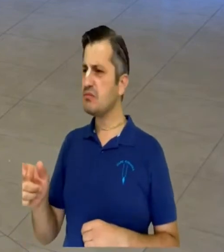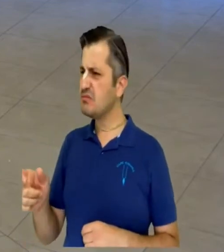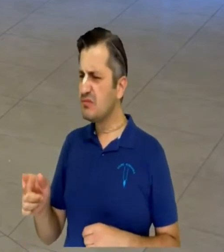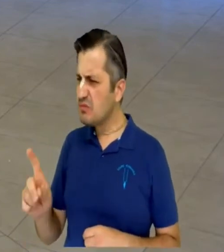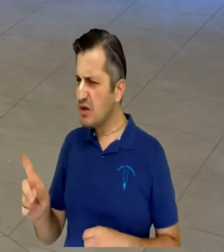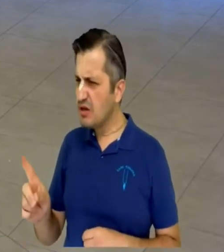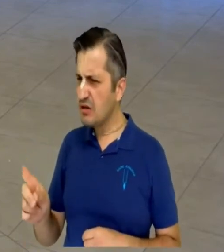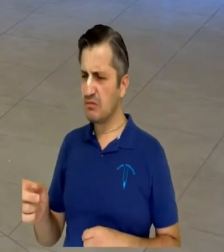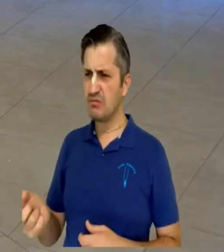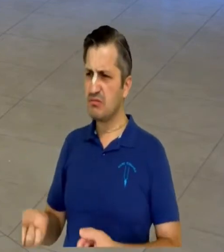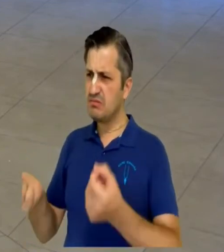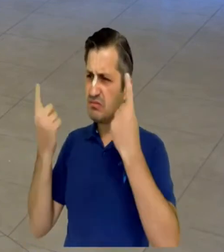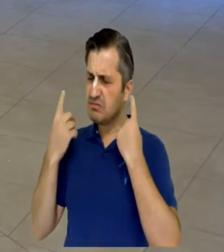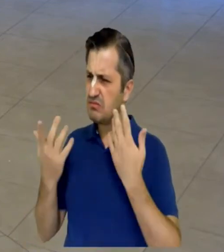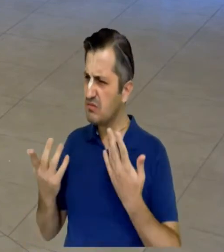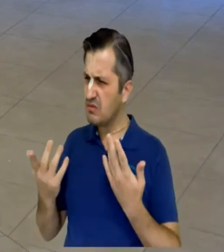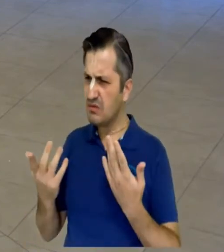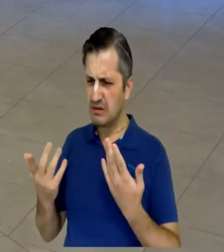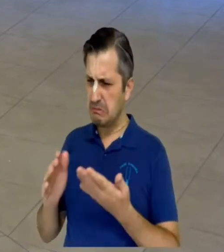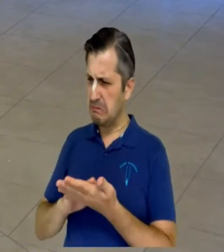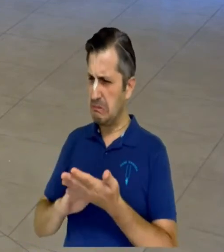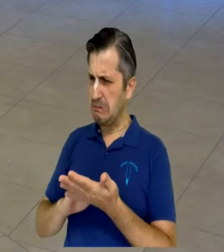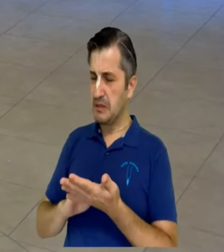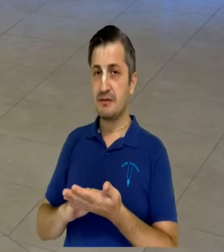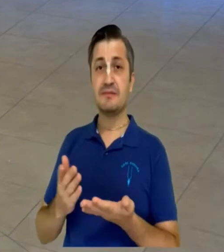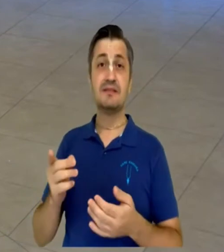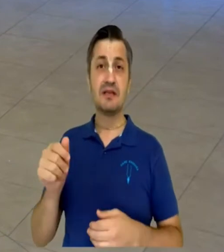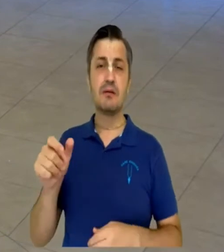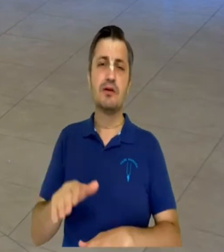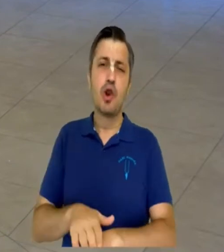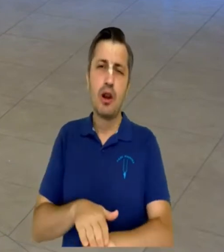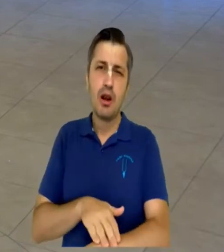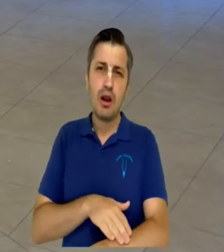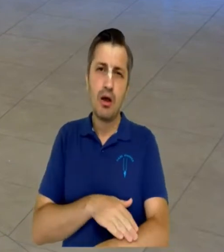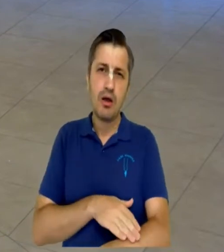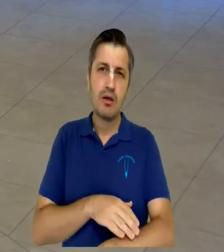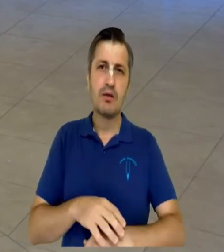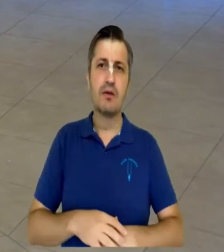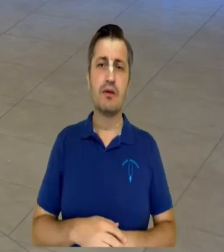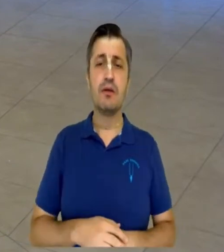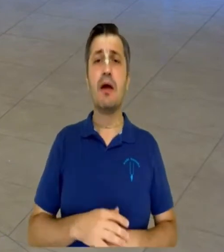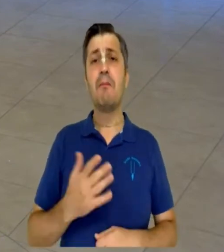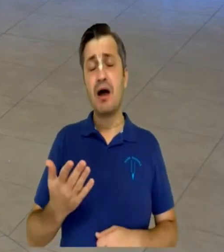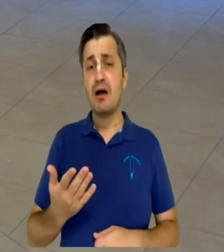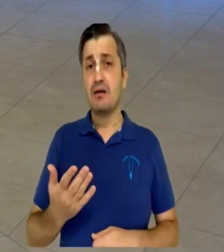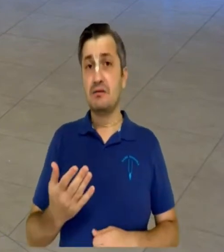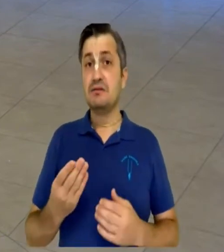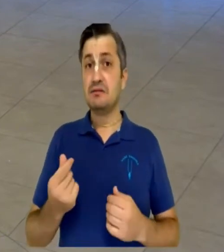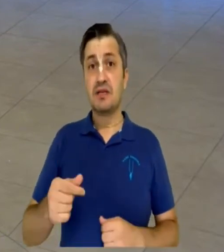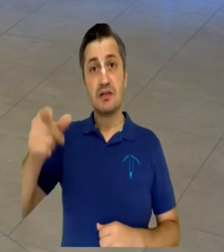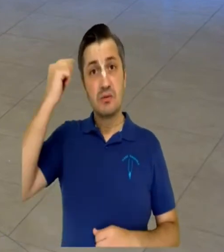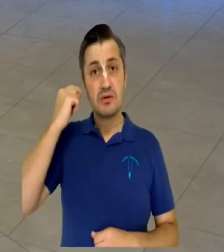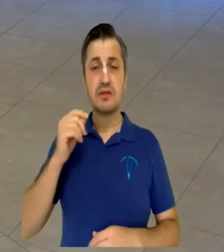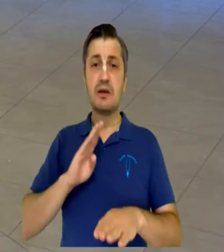many years. And Krishna explains also, Bahunam Janmanamante Jnanavan Mam Prapadyate, that after many,